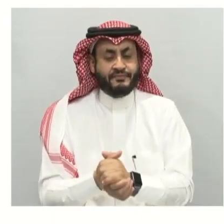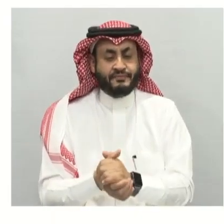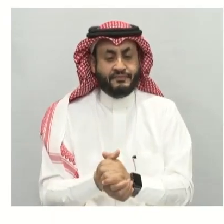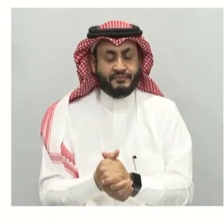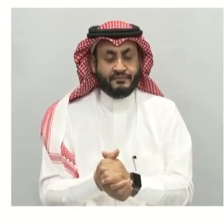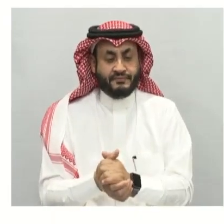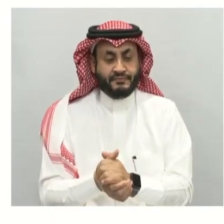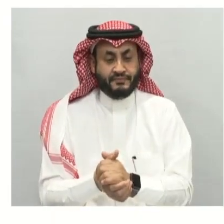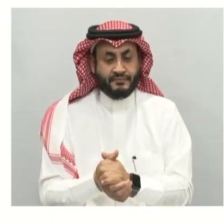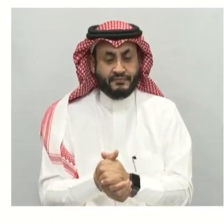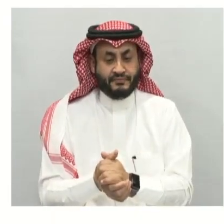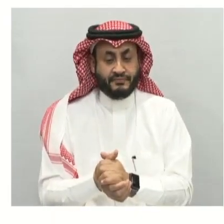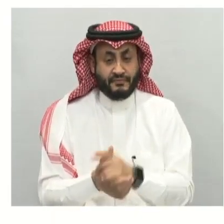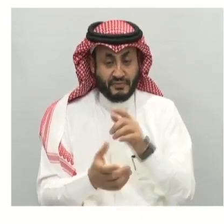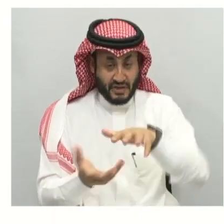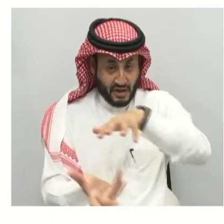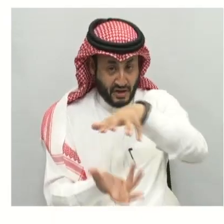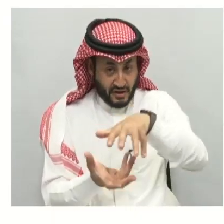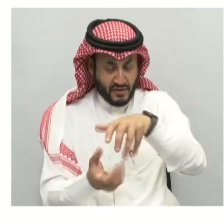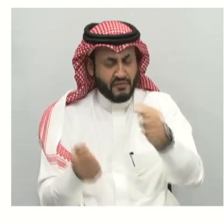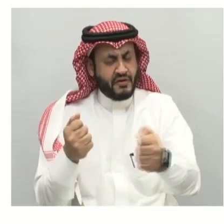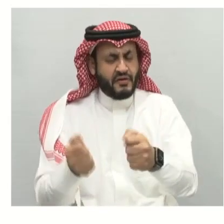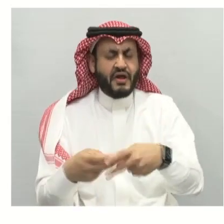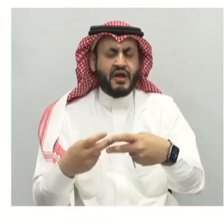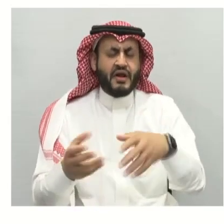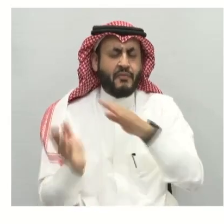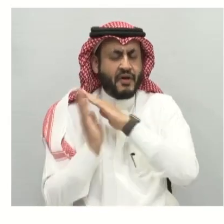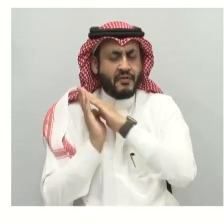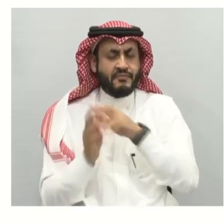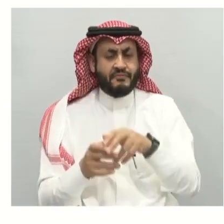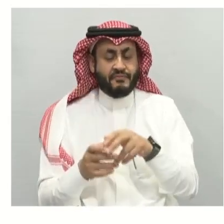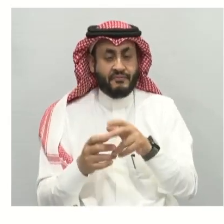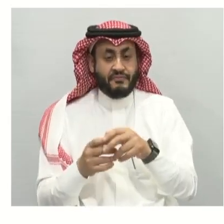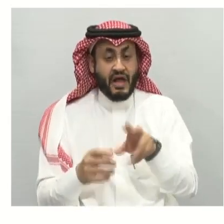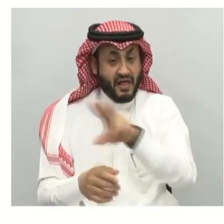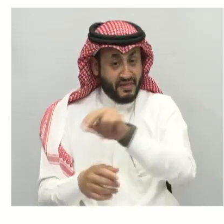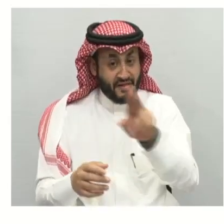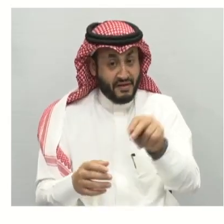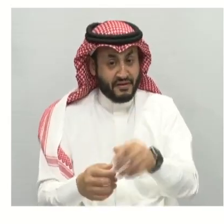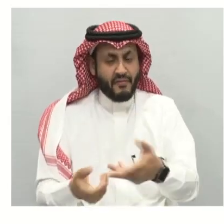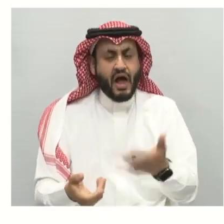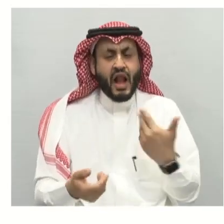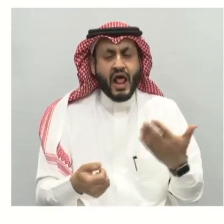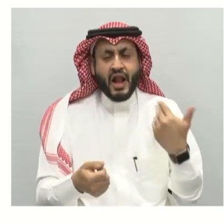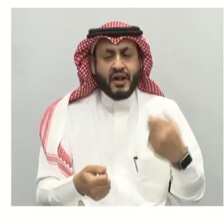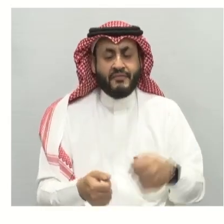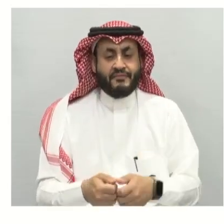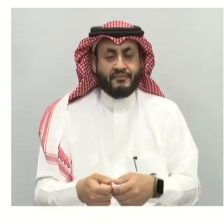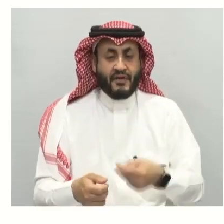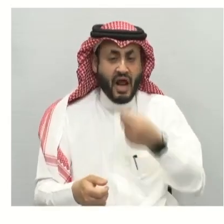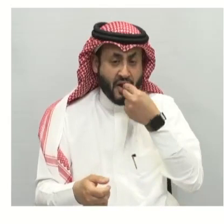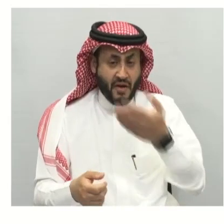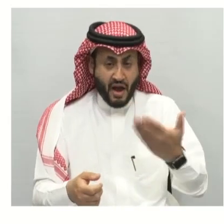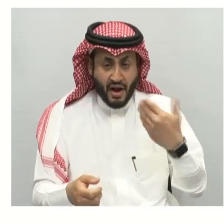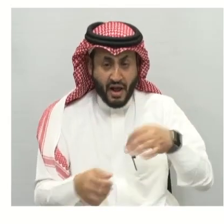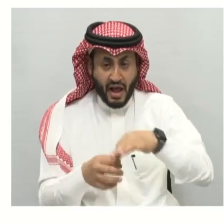going to use the ball or the toy or the pillow as a hot potato. Now, imagine holding